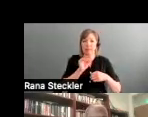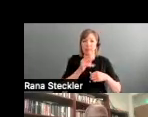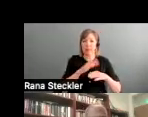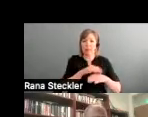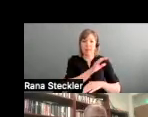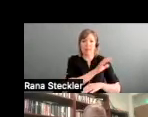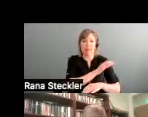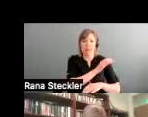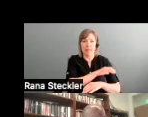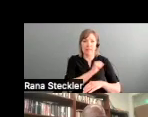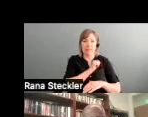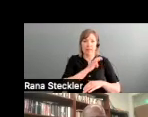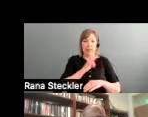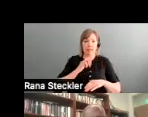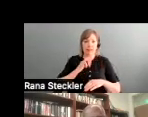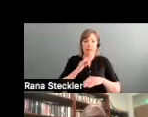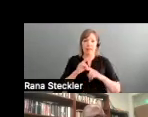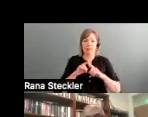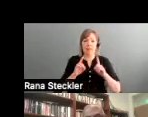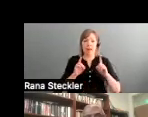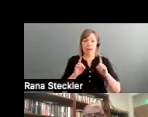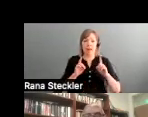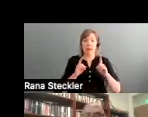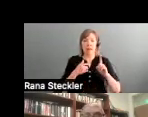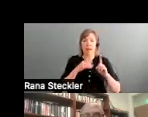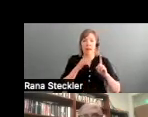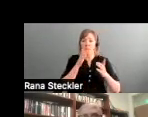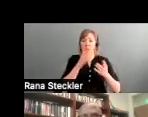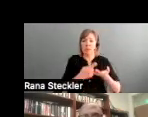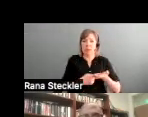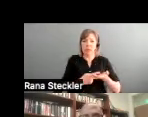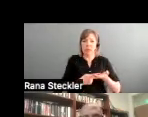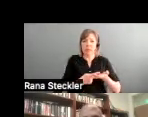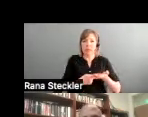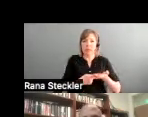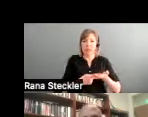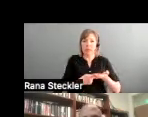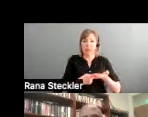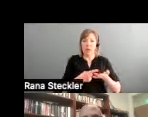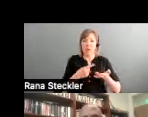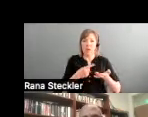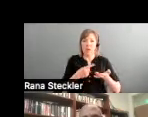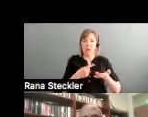staff. But I'm going to be talking about the